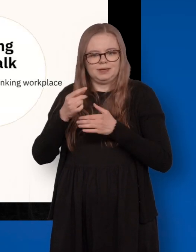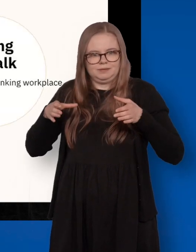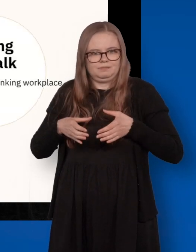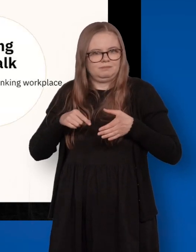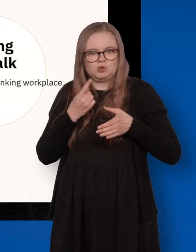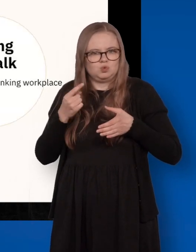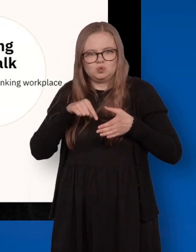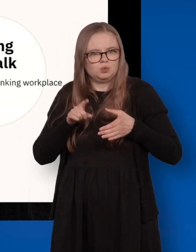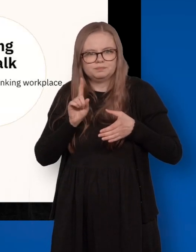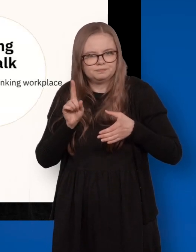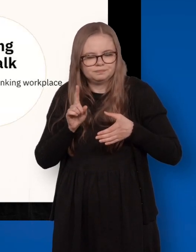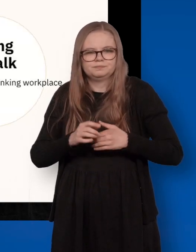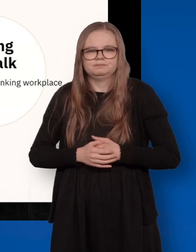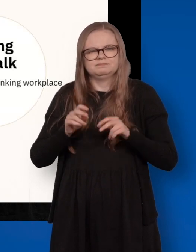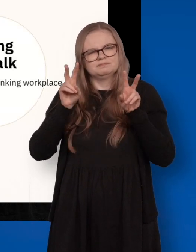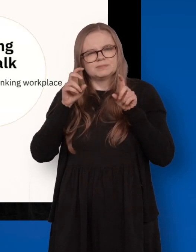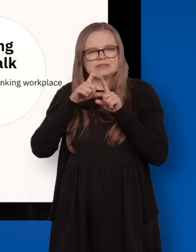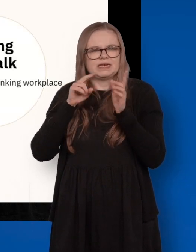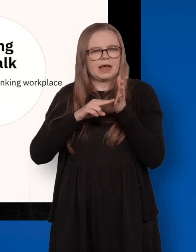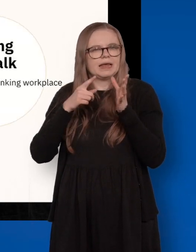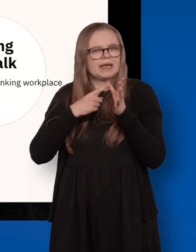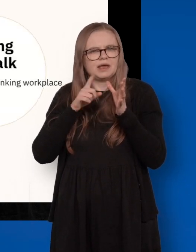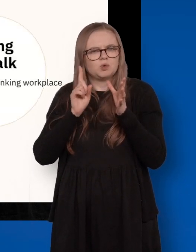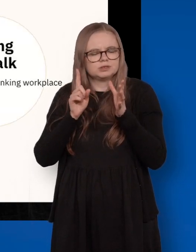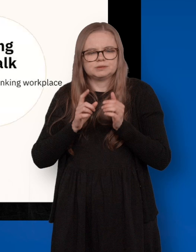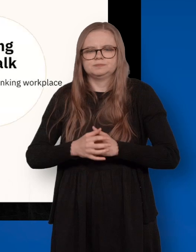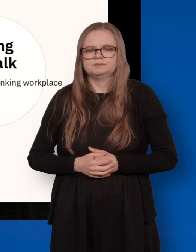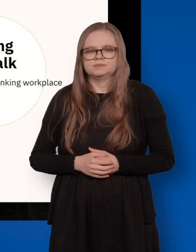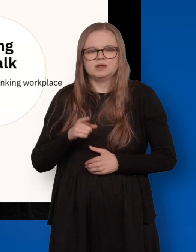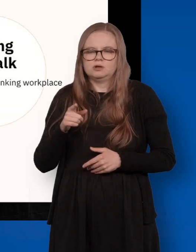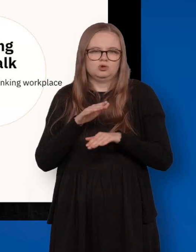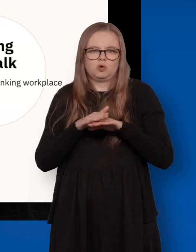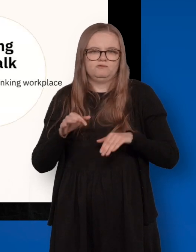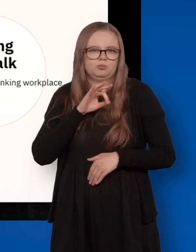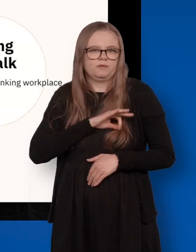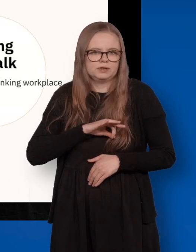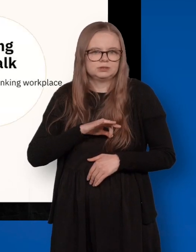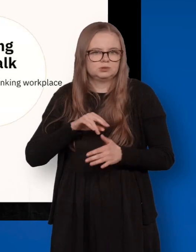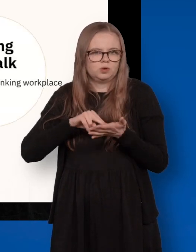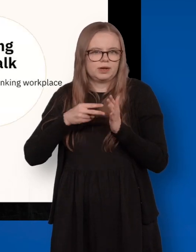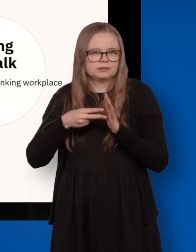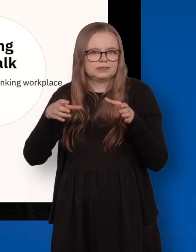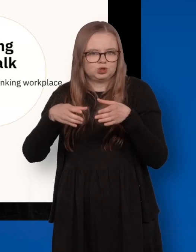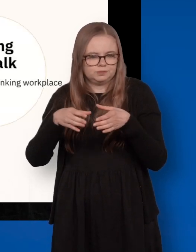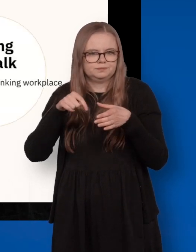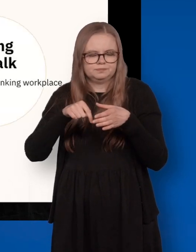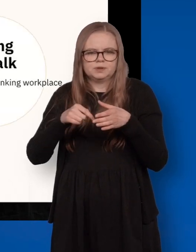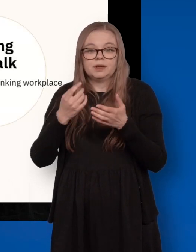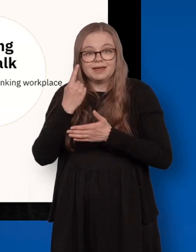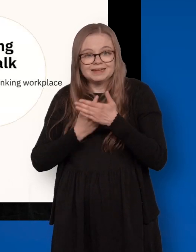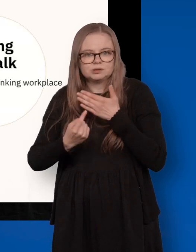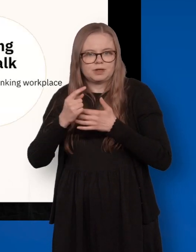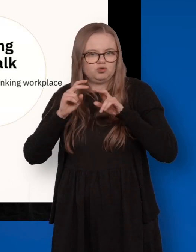So Autonomy's DNA. Yes, we're a not-for-profit where we do